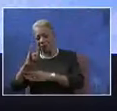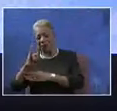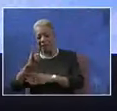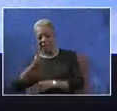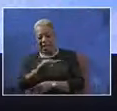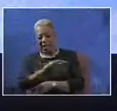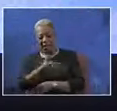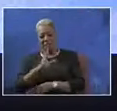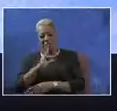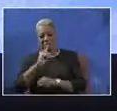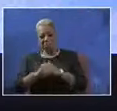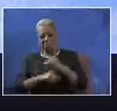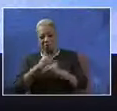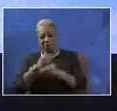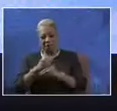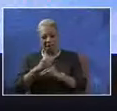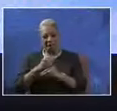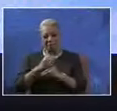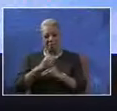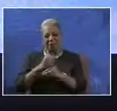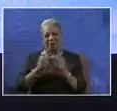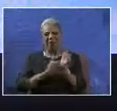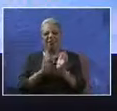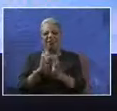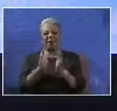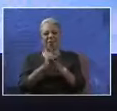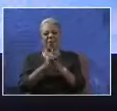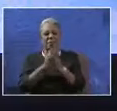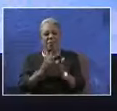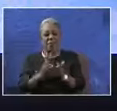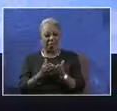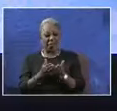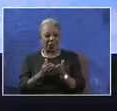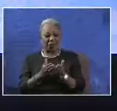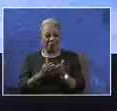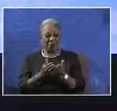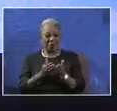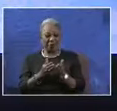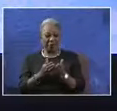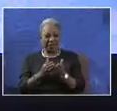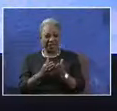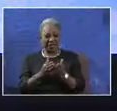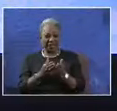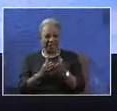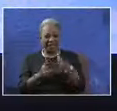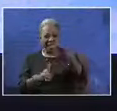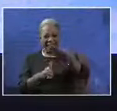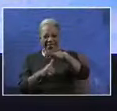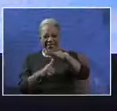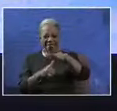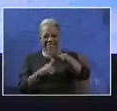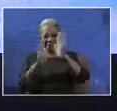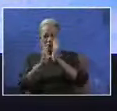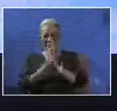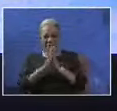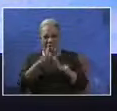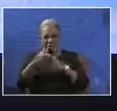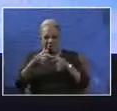And the champ asked me to explain this because like